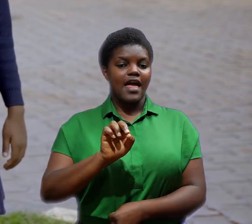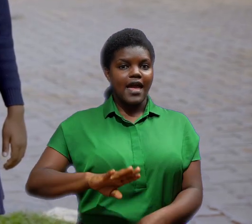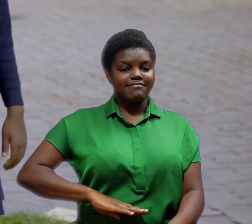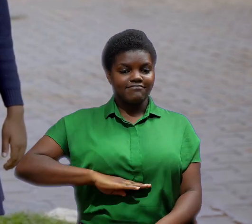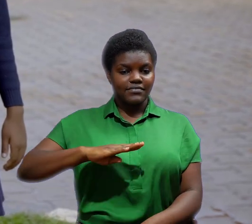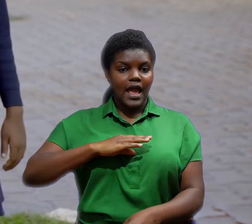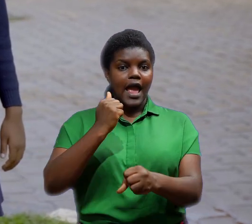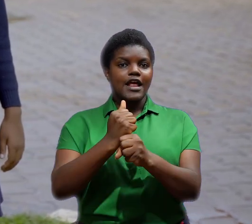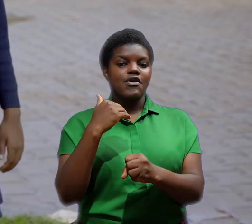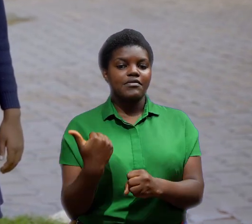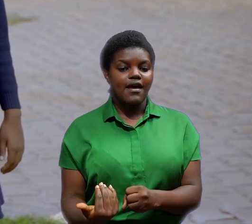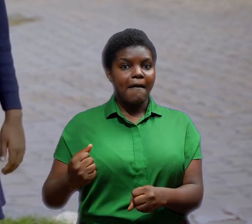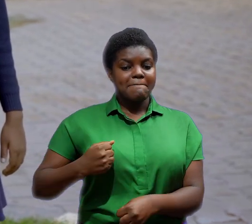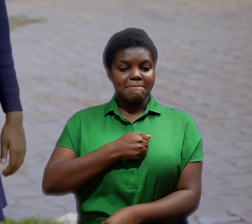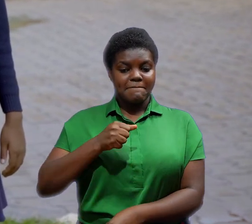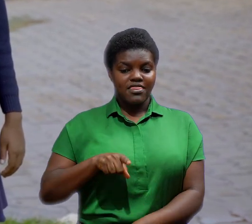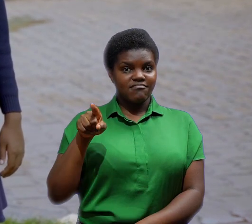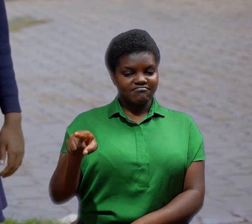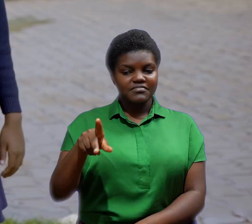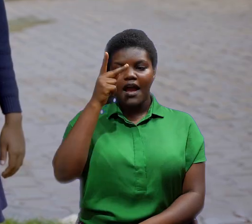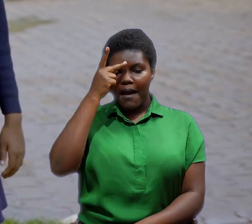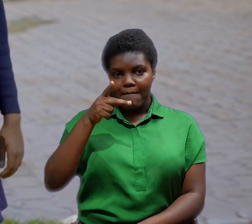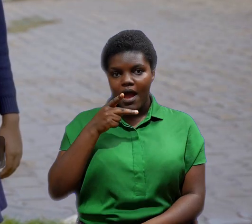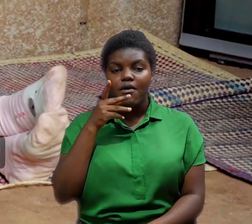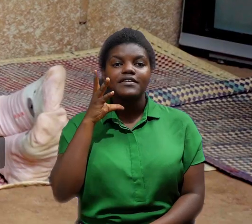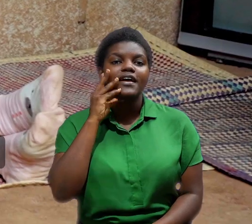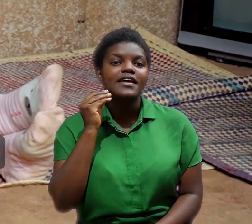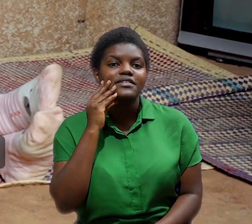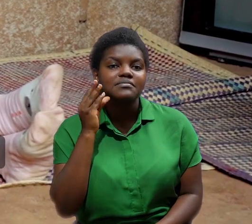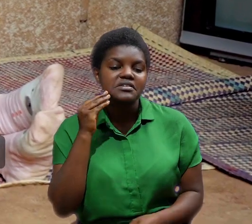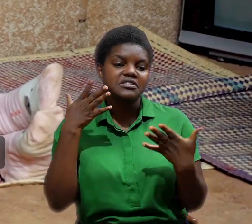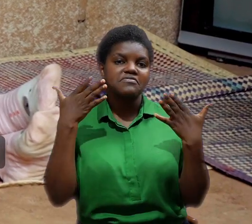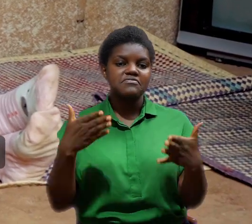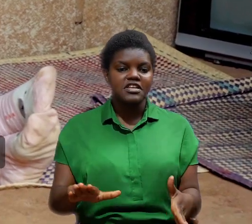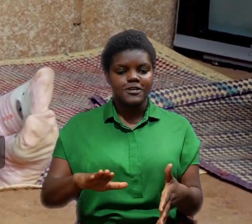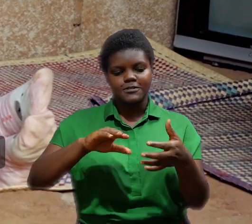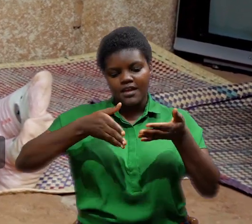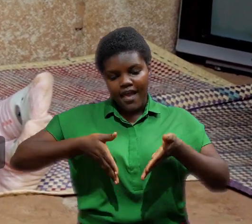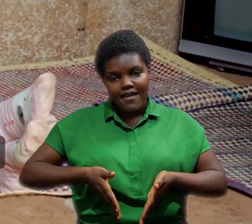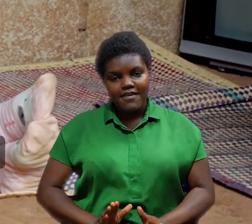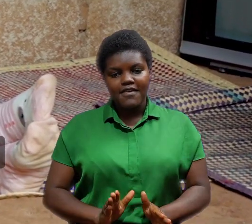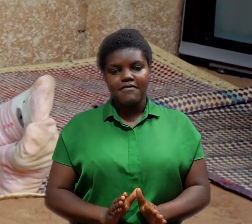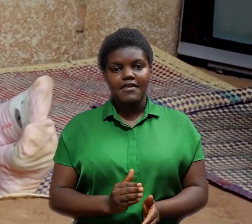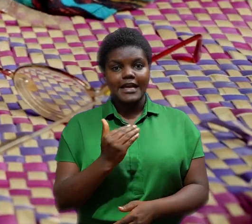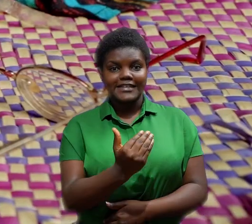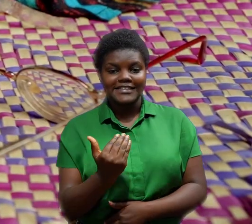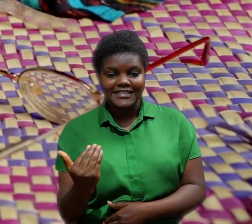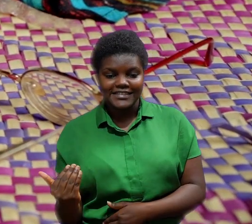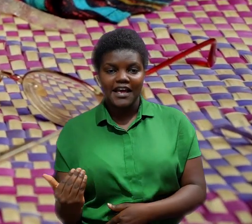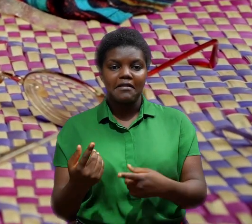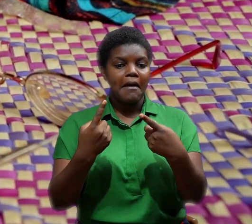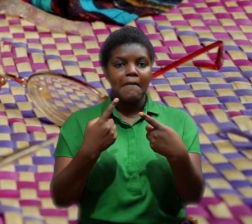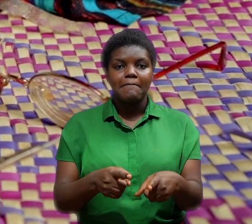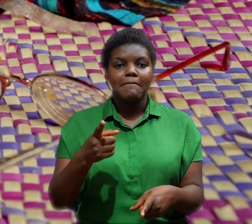daughter. She is one of those parents that experienced the horror of delivering a child